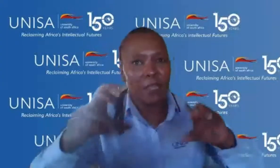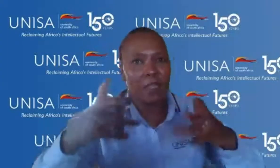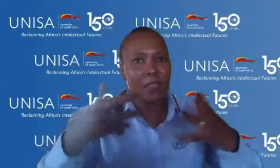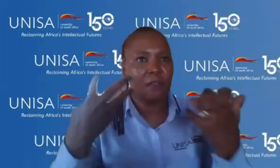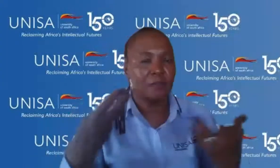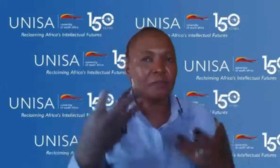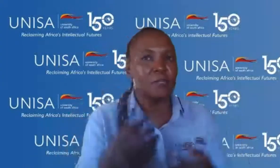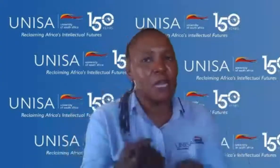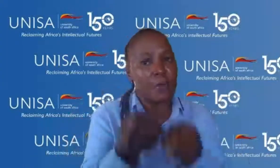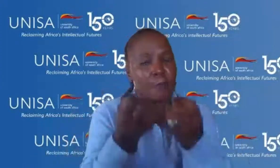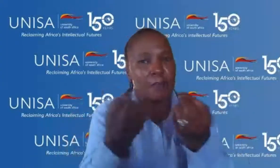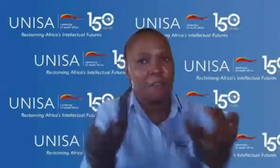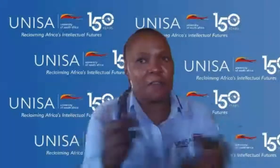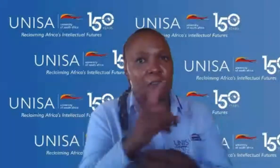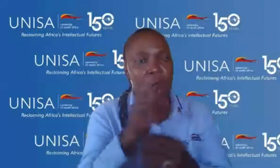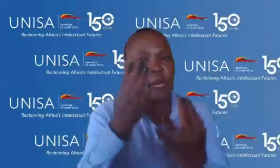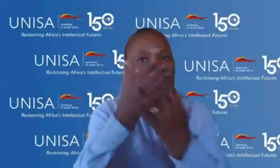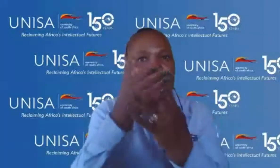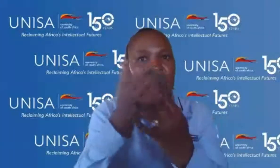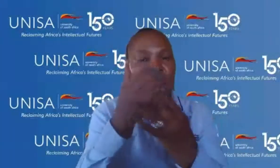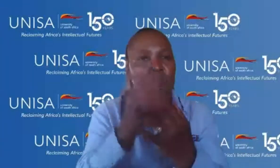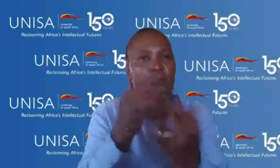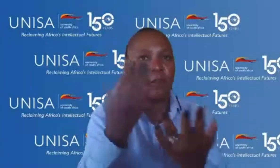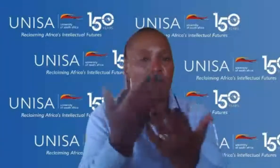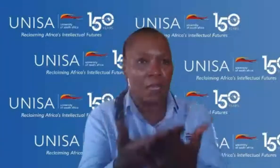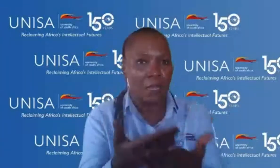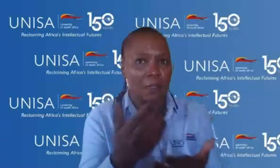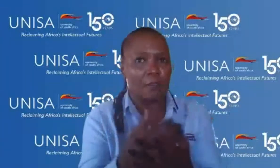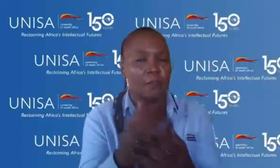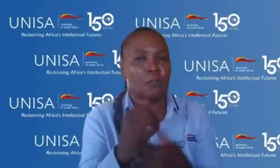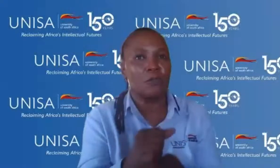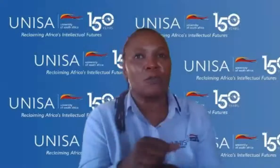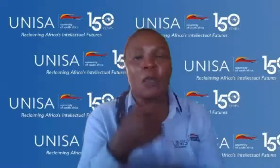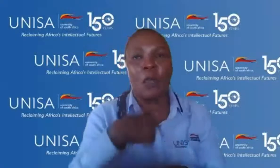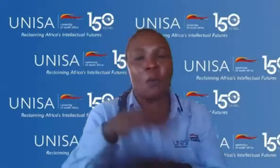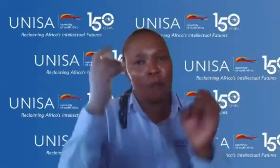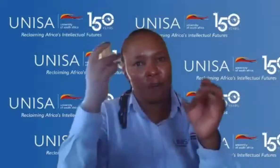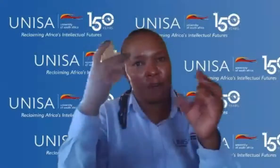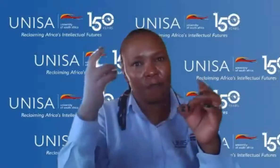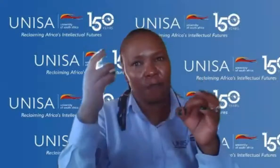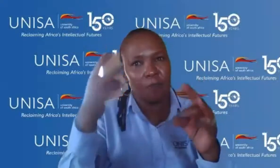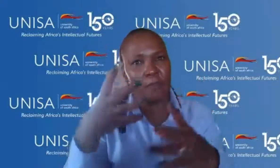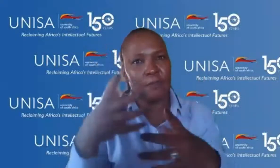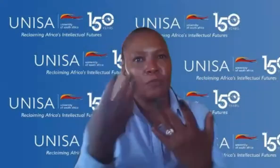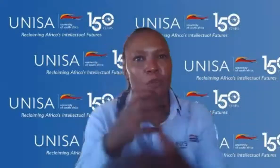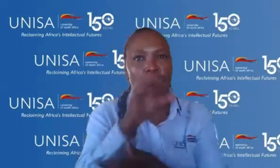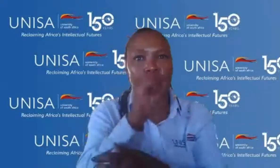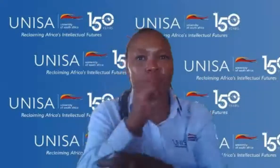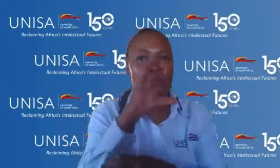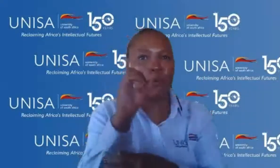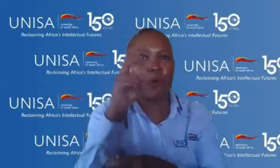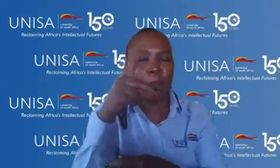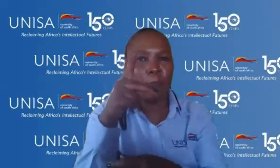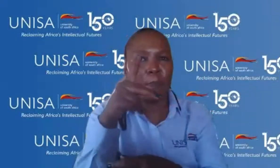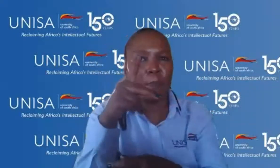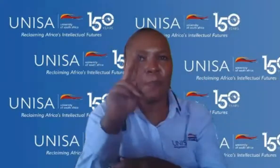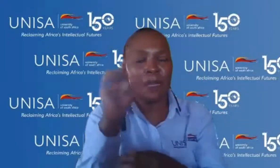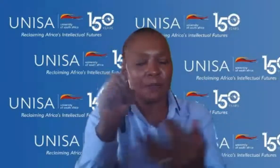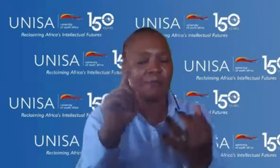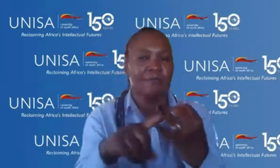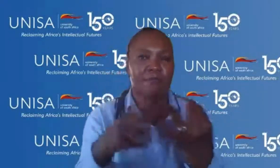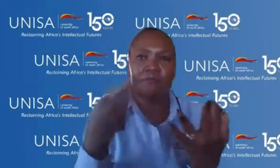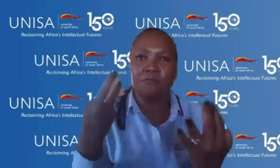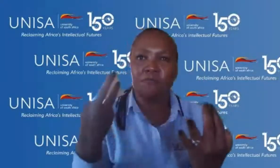provide you with access that you can able to access our database, you know, your Scopus, you know, your you